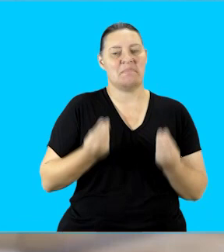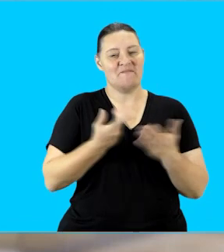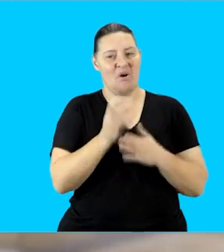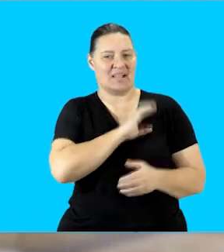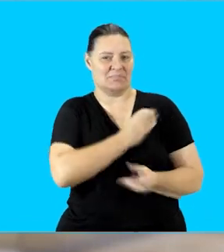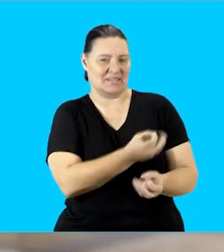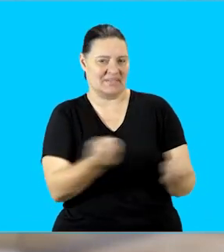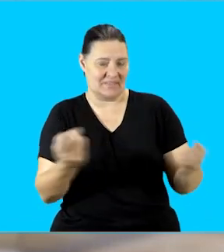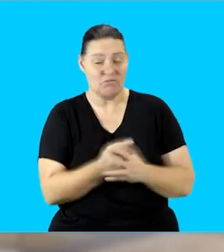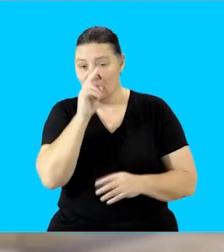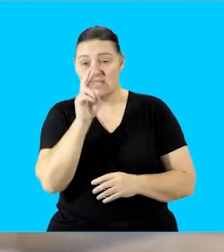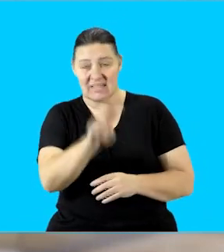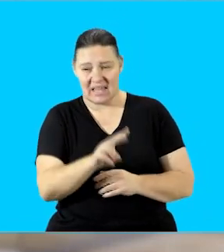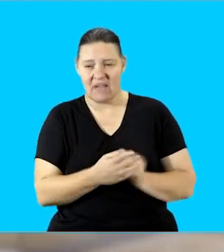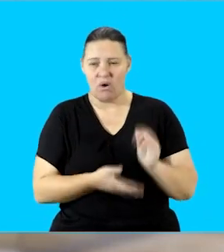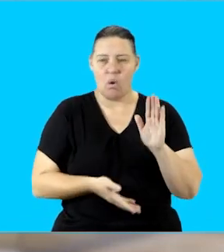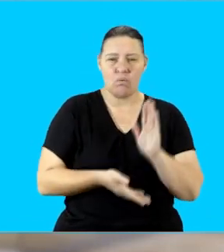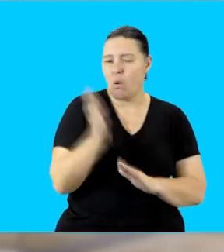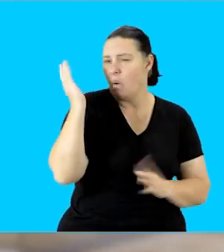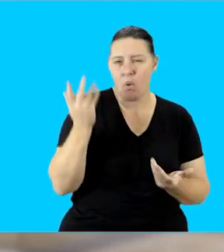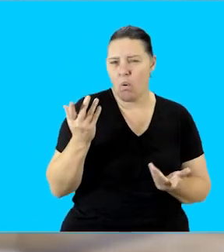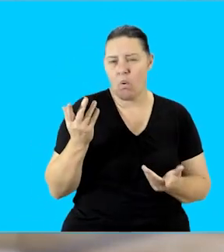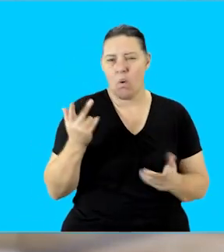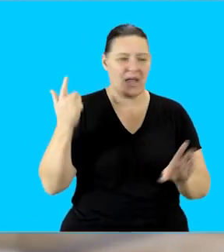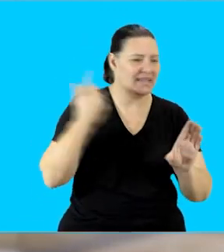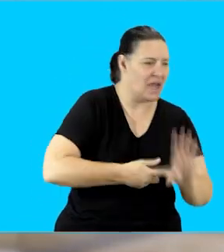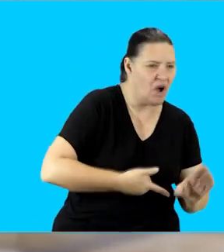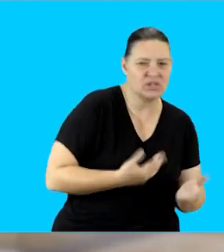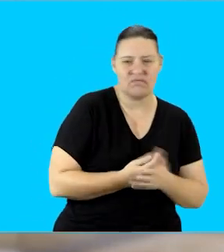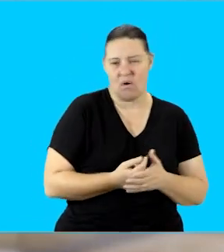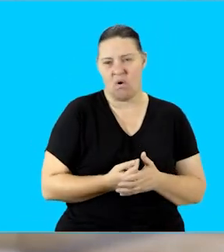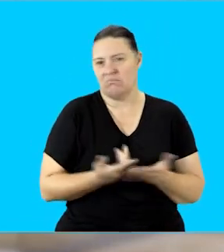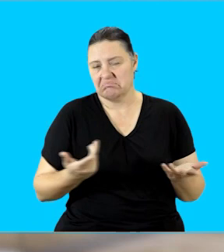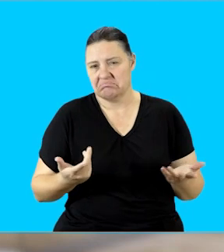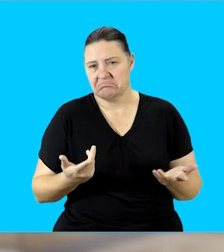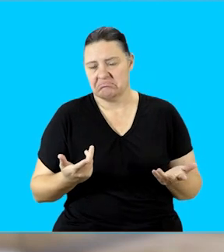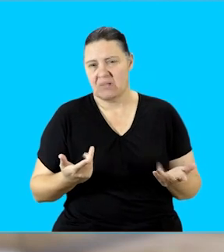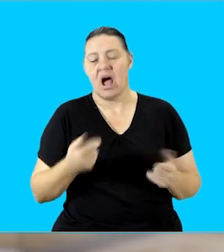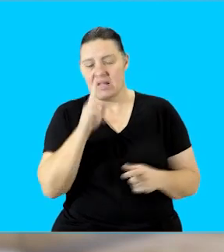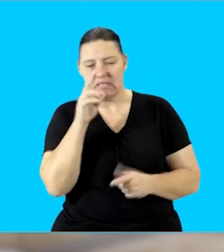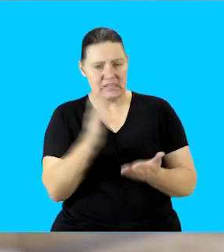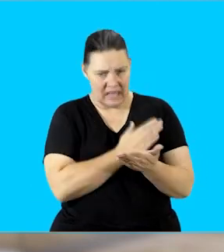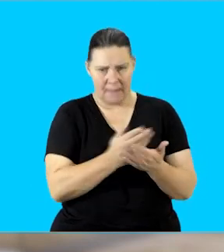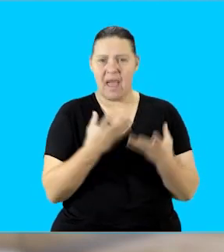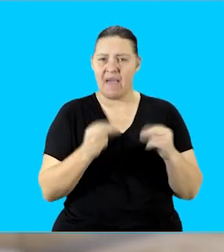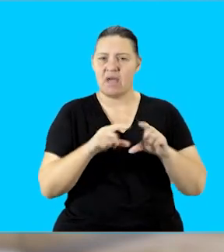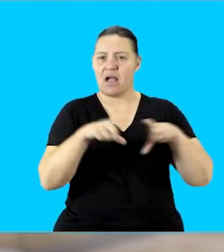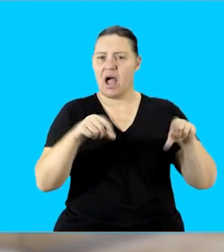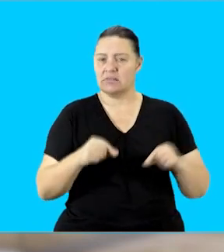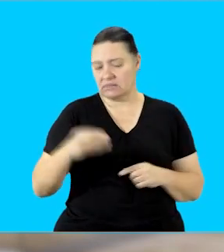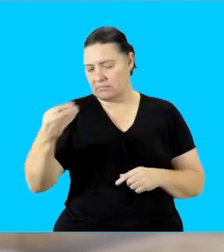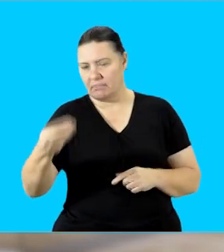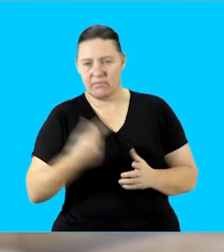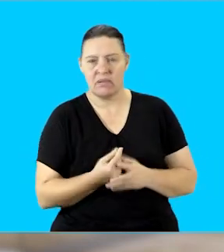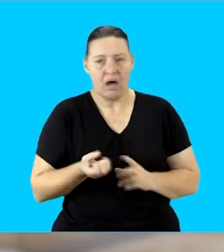benefits to customers. You would see, even when you go maybe at a garage for a fuel, you'd find that some are having